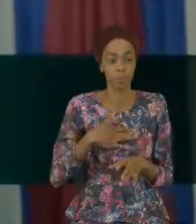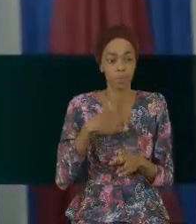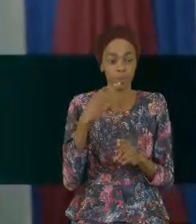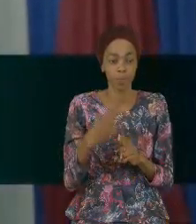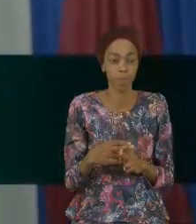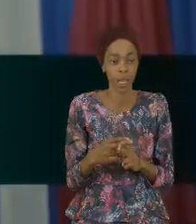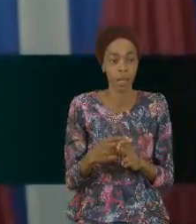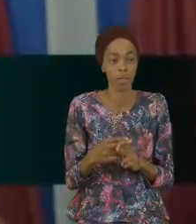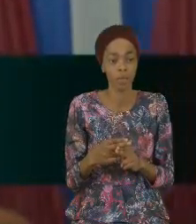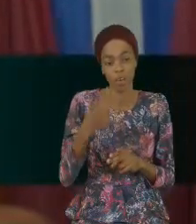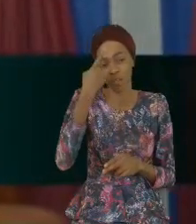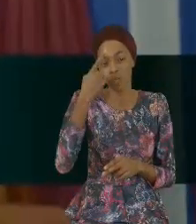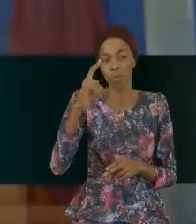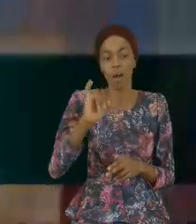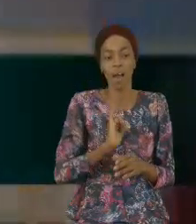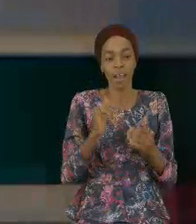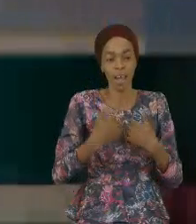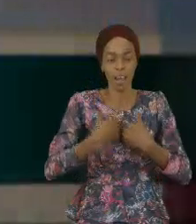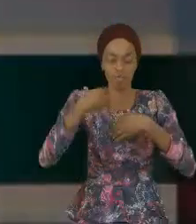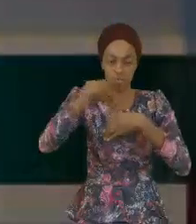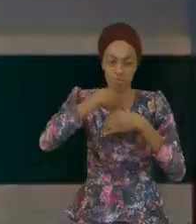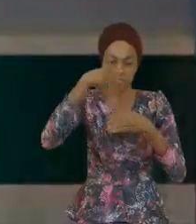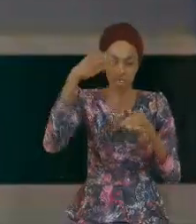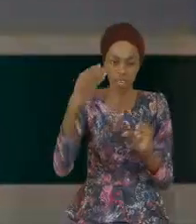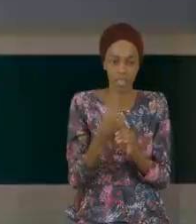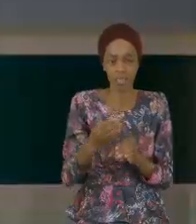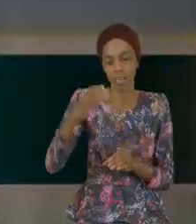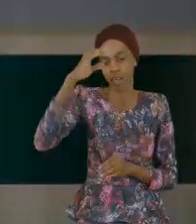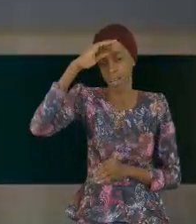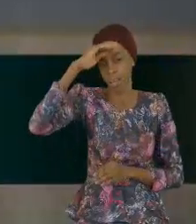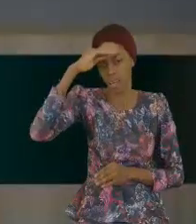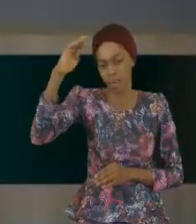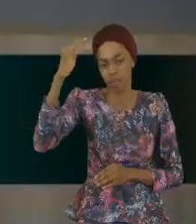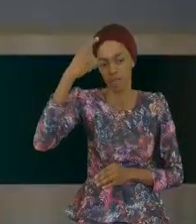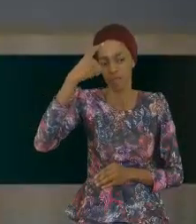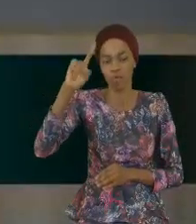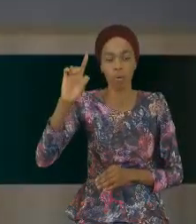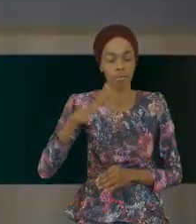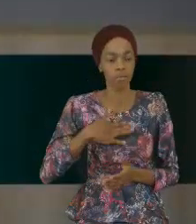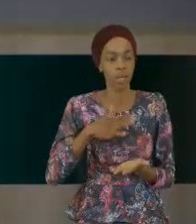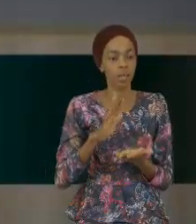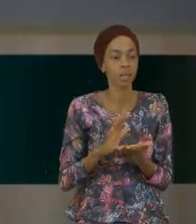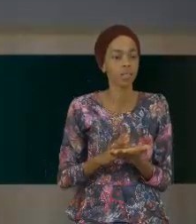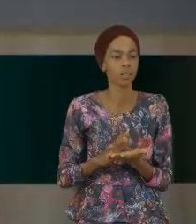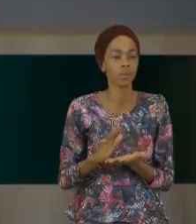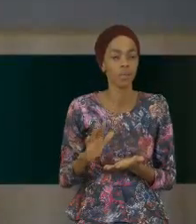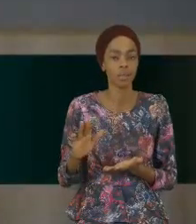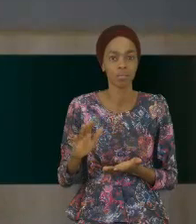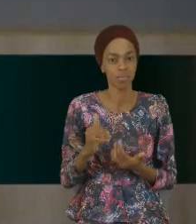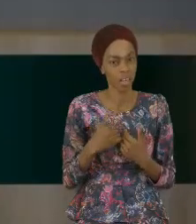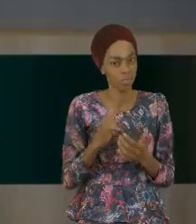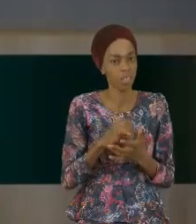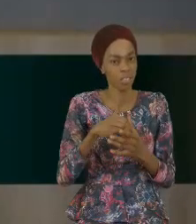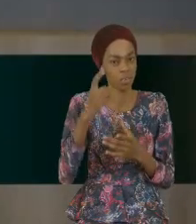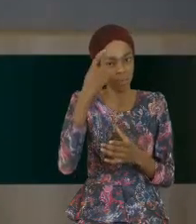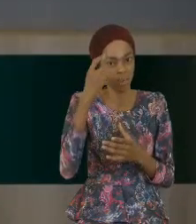my name, for I have created him for my glory. Have that in mind, because